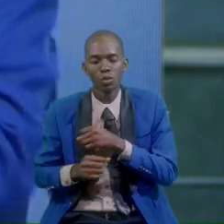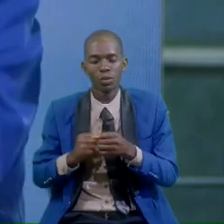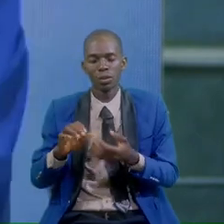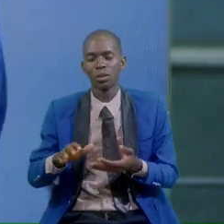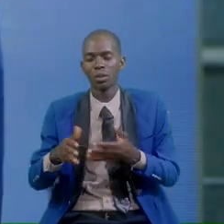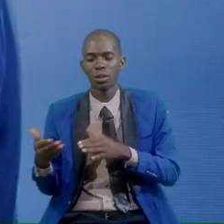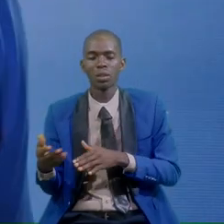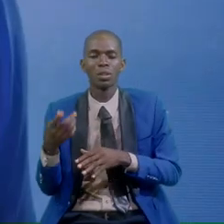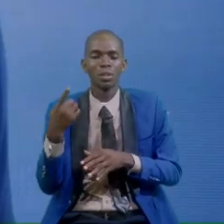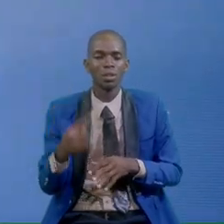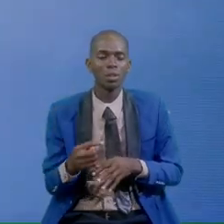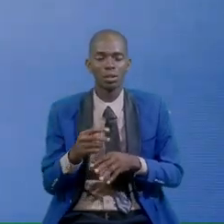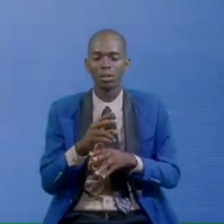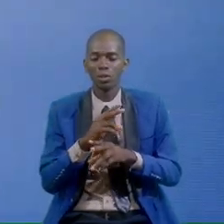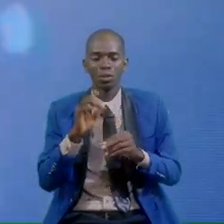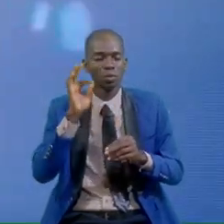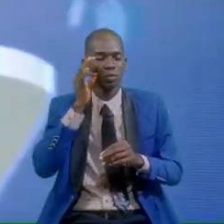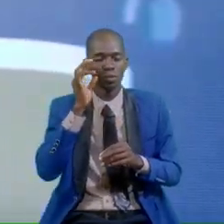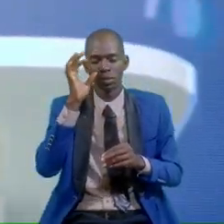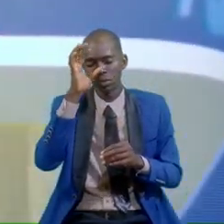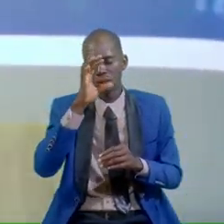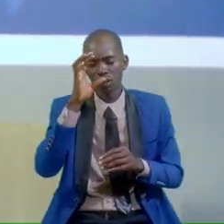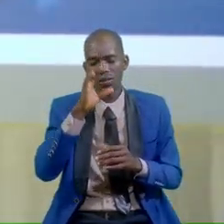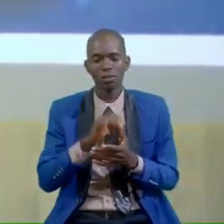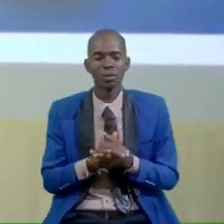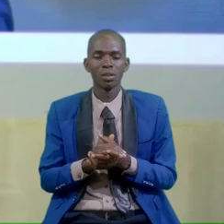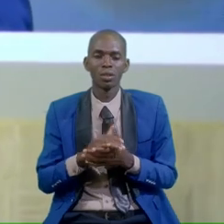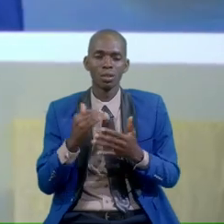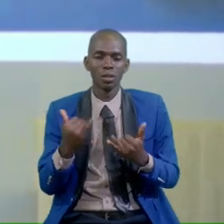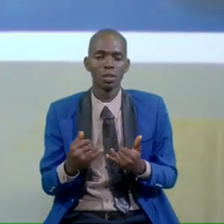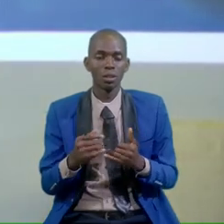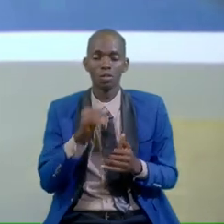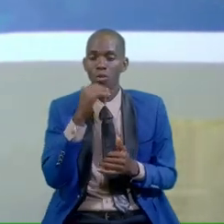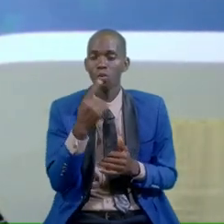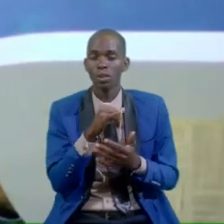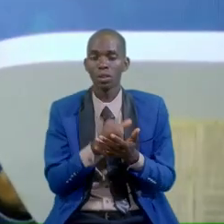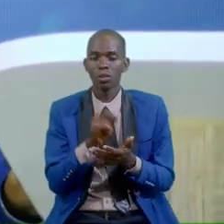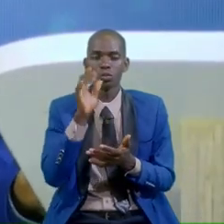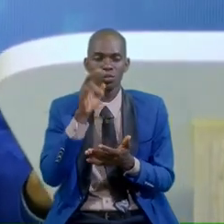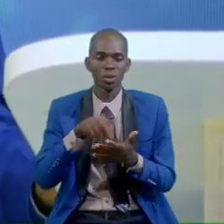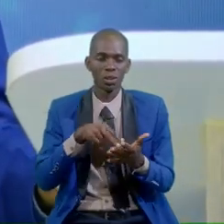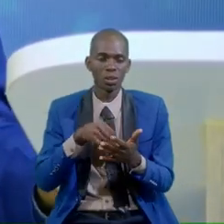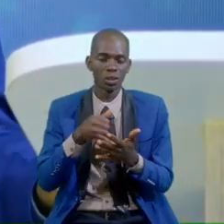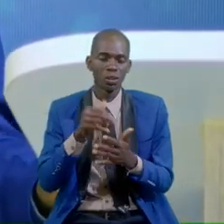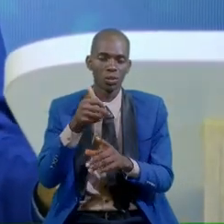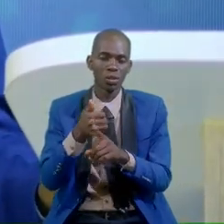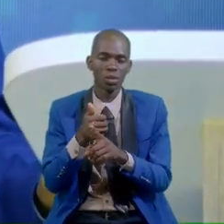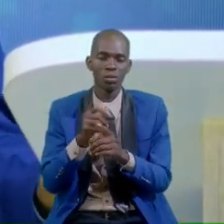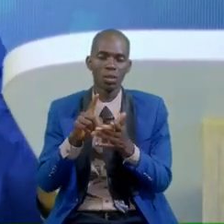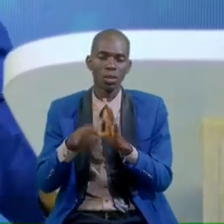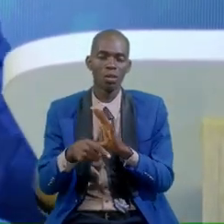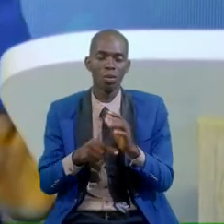search. Not only that, you read it yourself later. When Elijah met